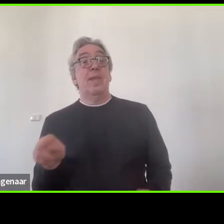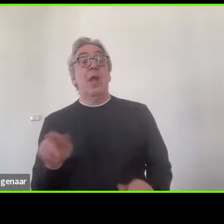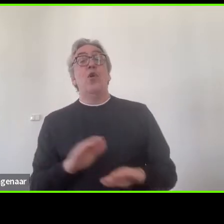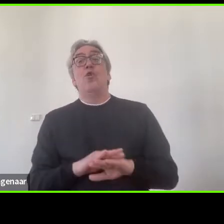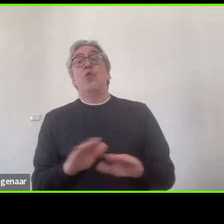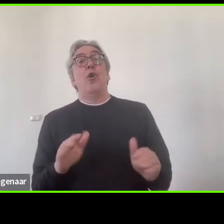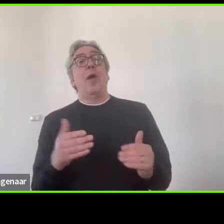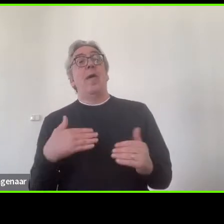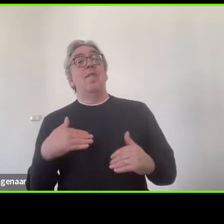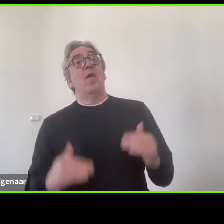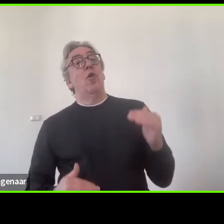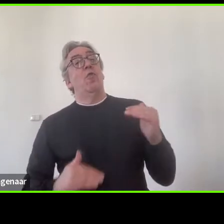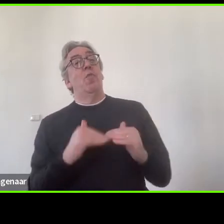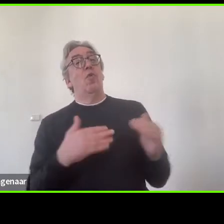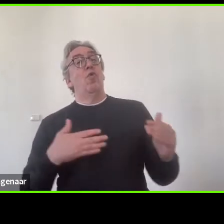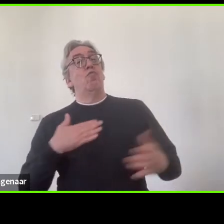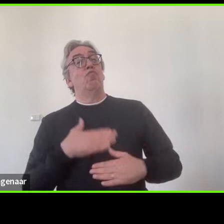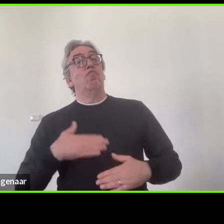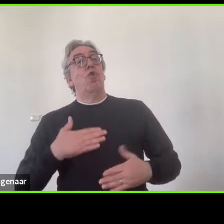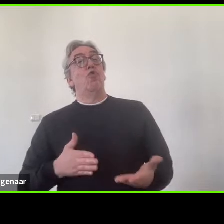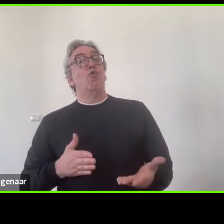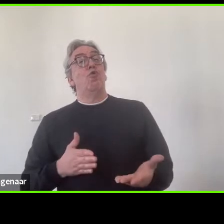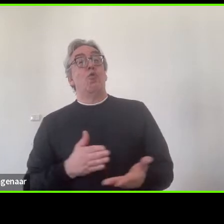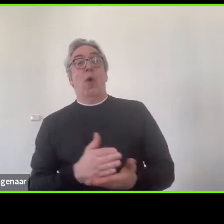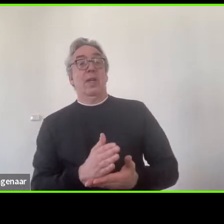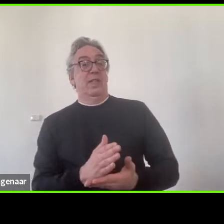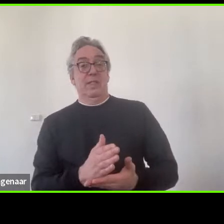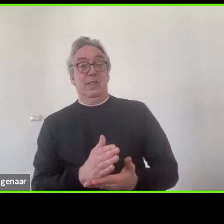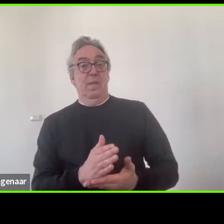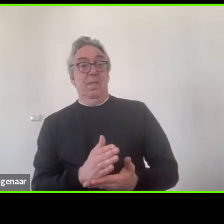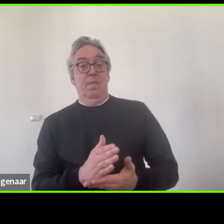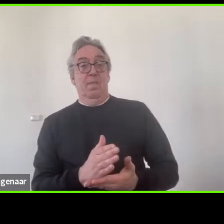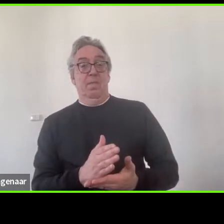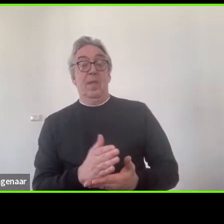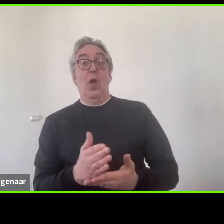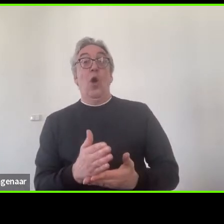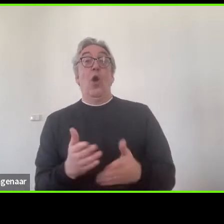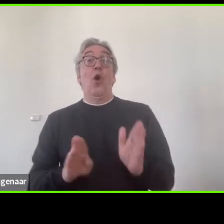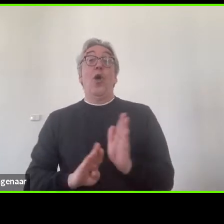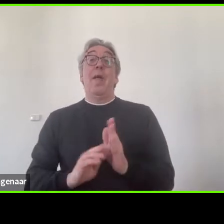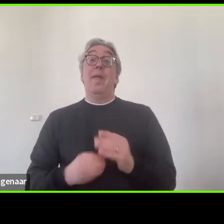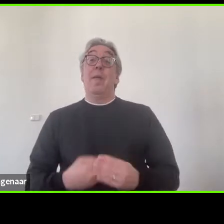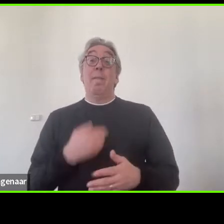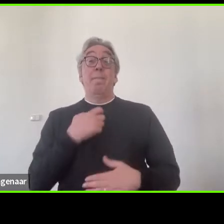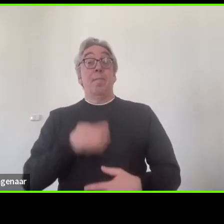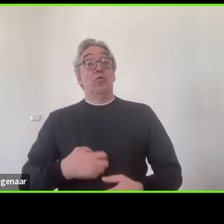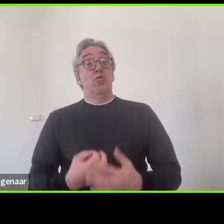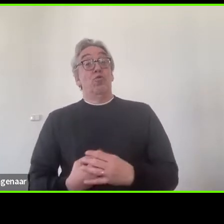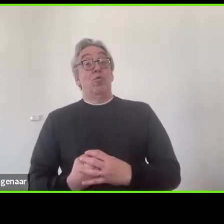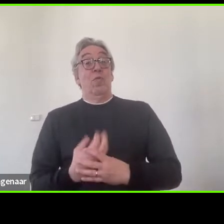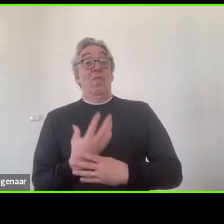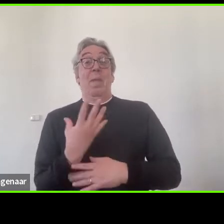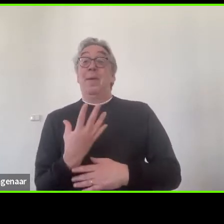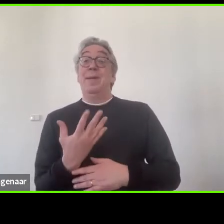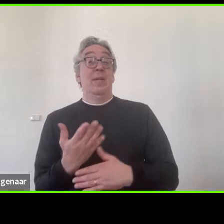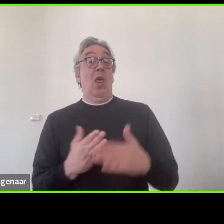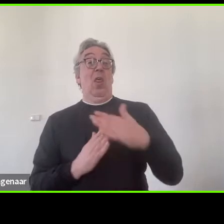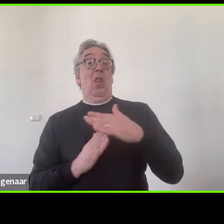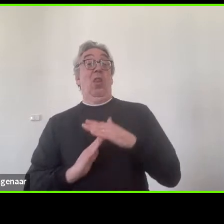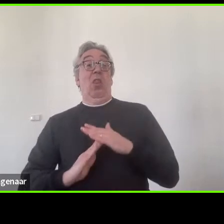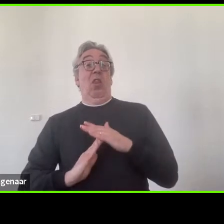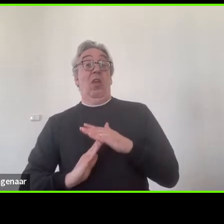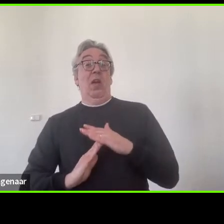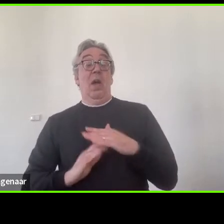rights, as well as full development and advancement and empowerment. In spite of the fact that